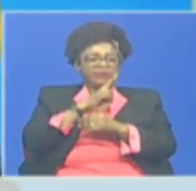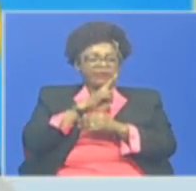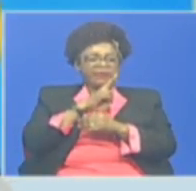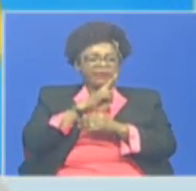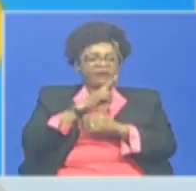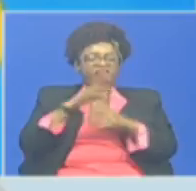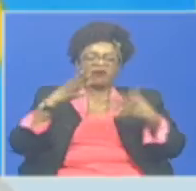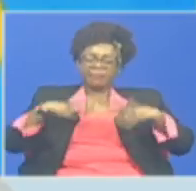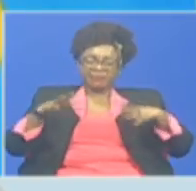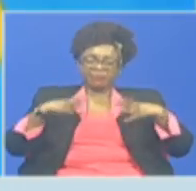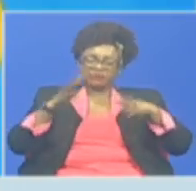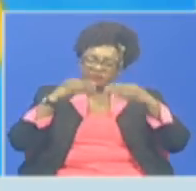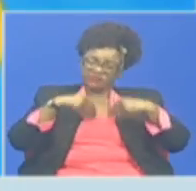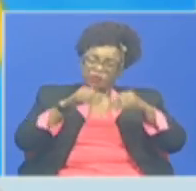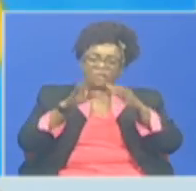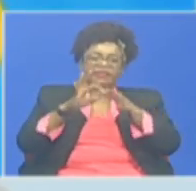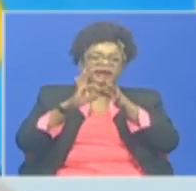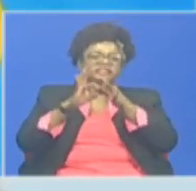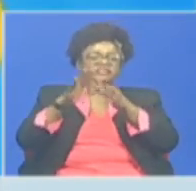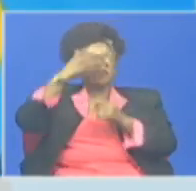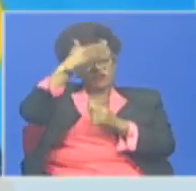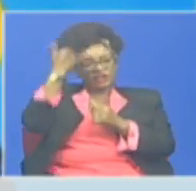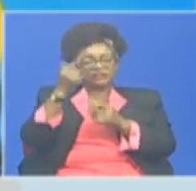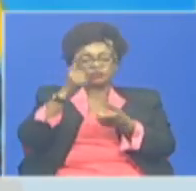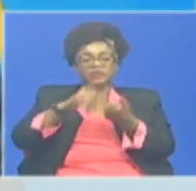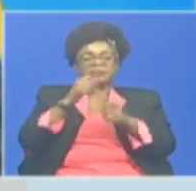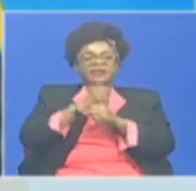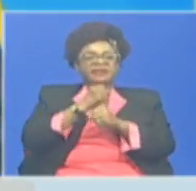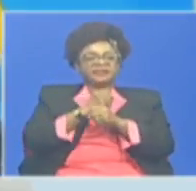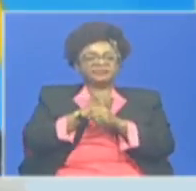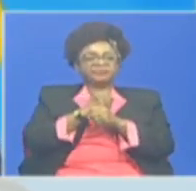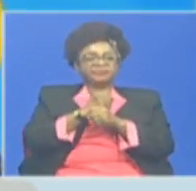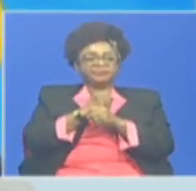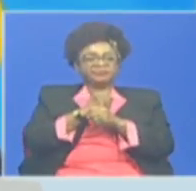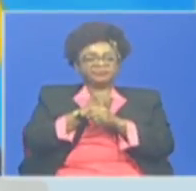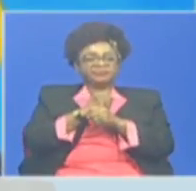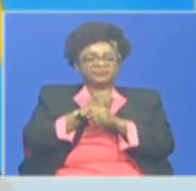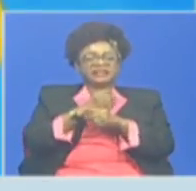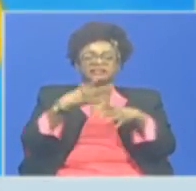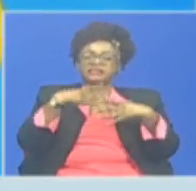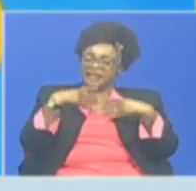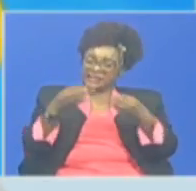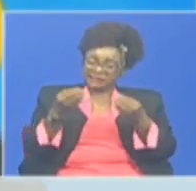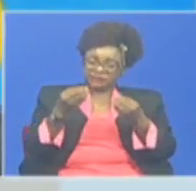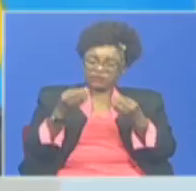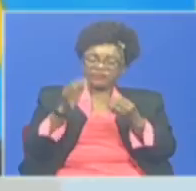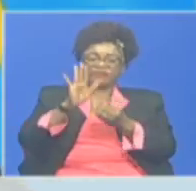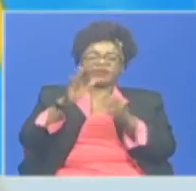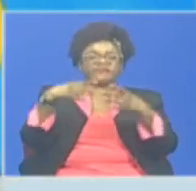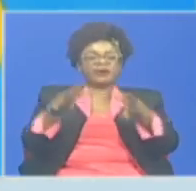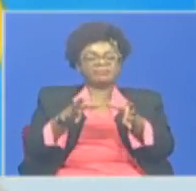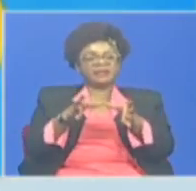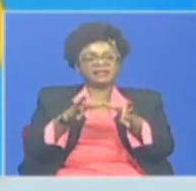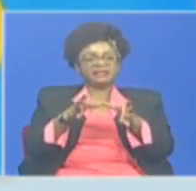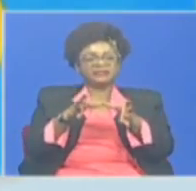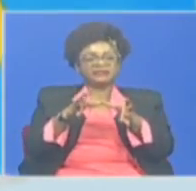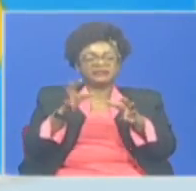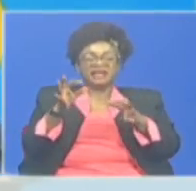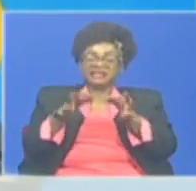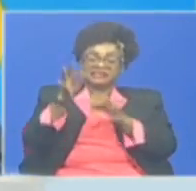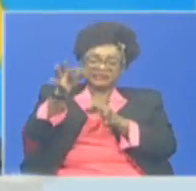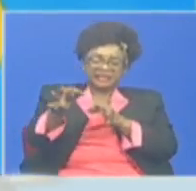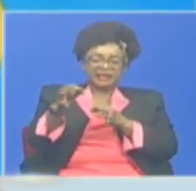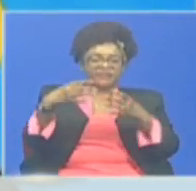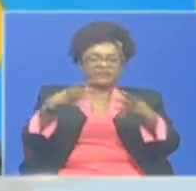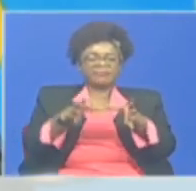culture and forgetting that what has been done is in the overall interest of the immediate family, the extended family, and